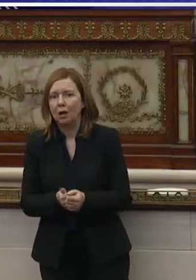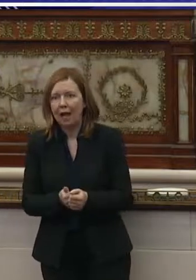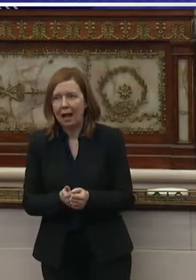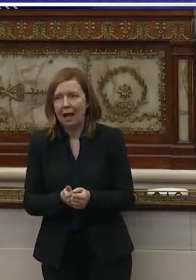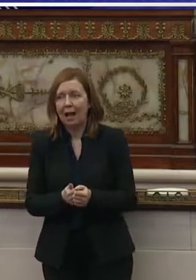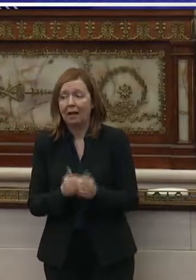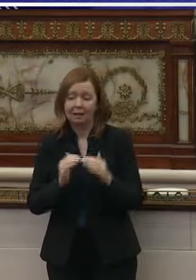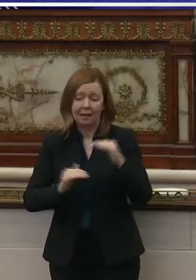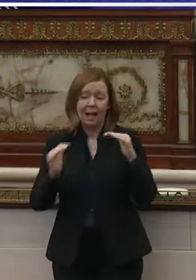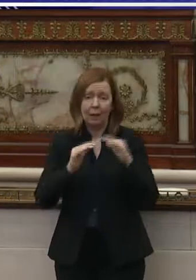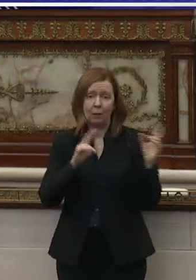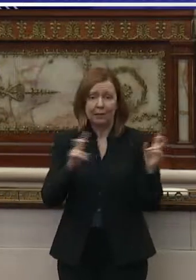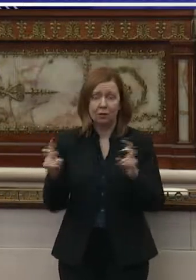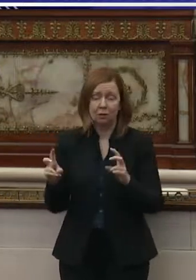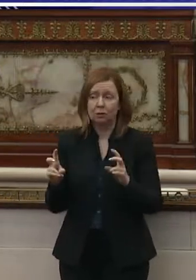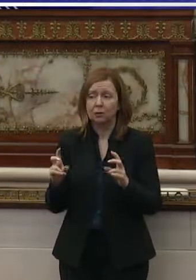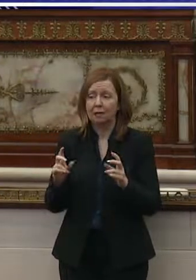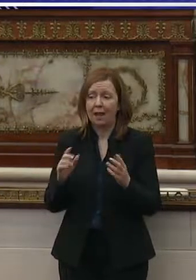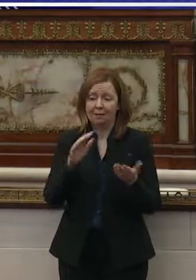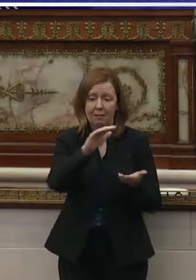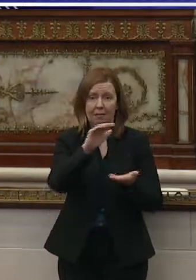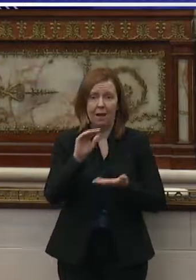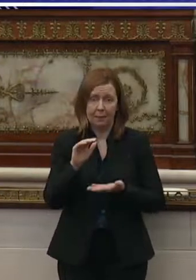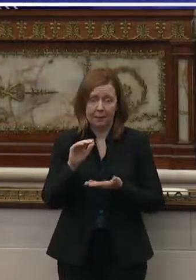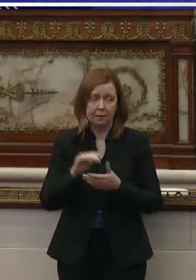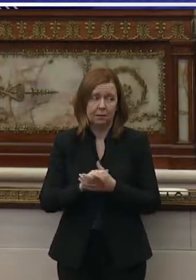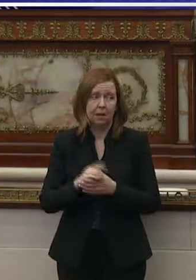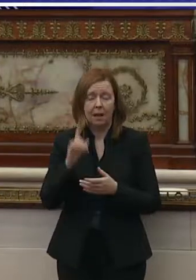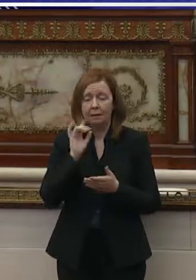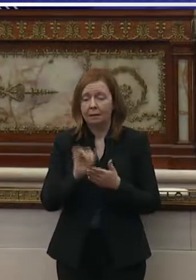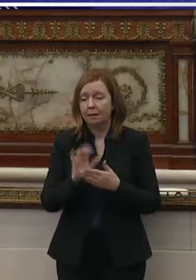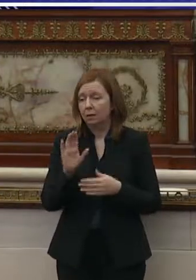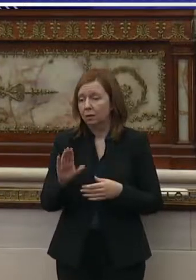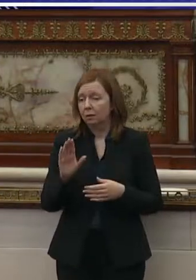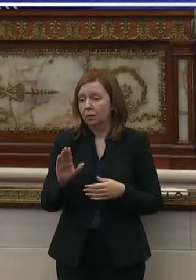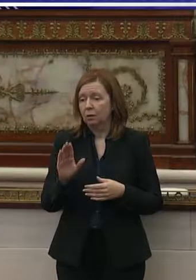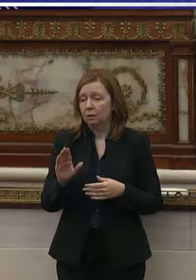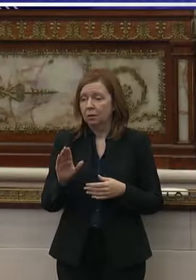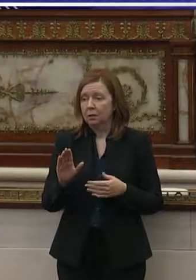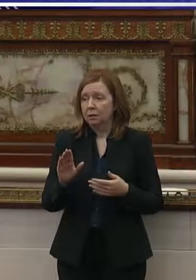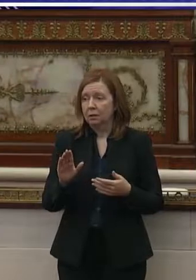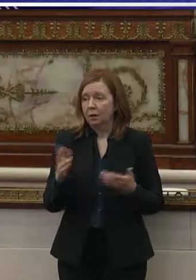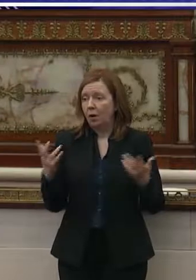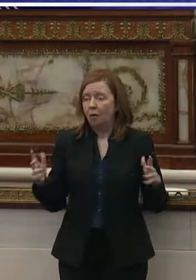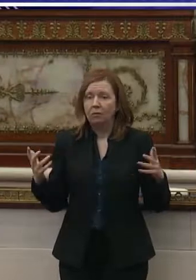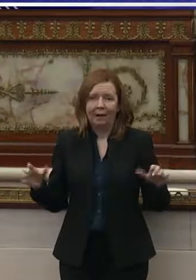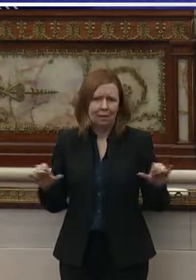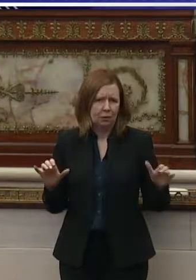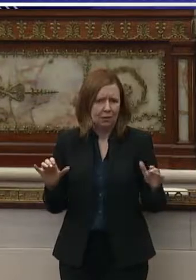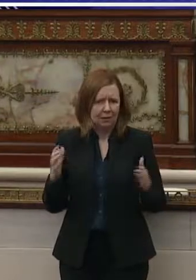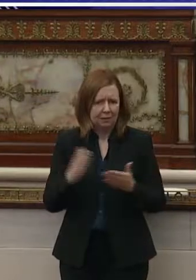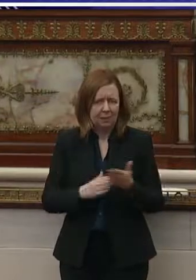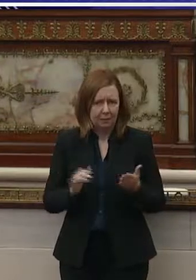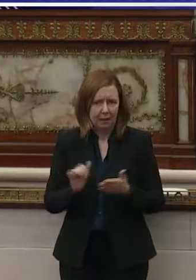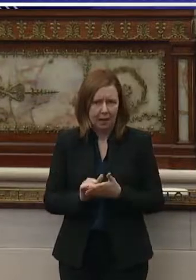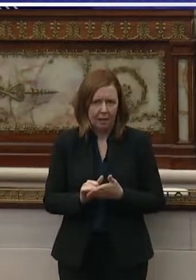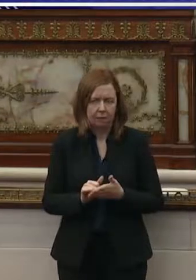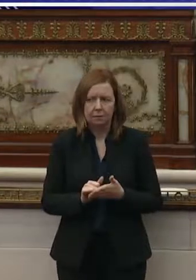the equity issues and the allotments. And I think you're basically already doing some of